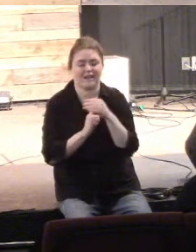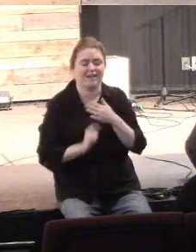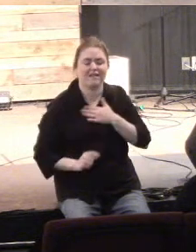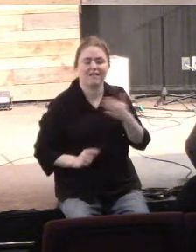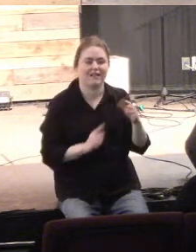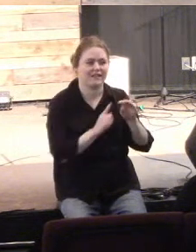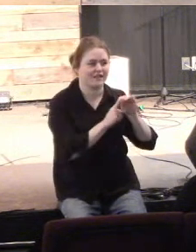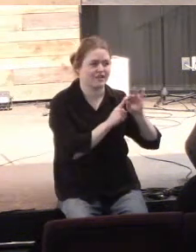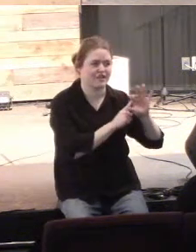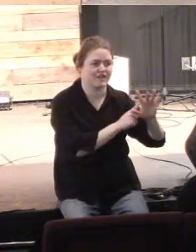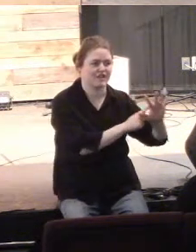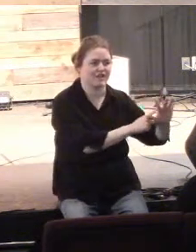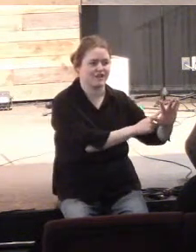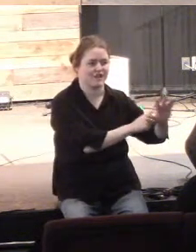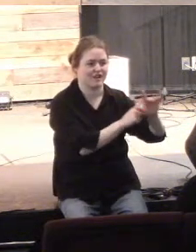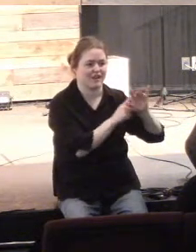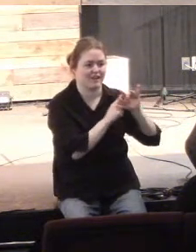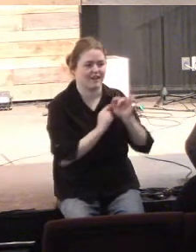Let it shine.